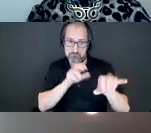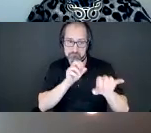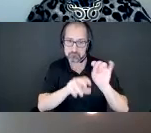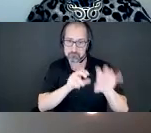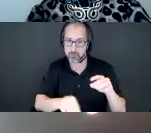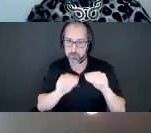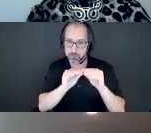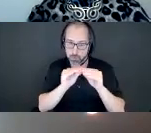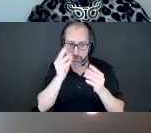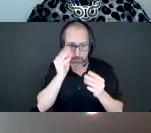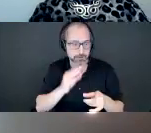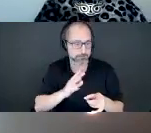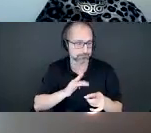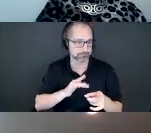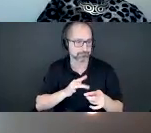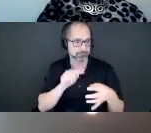we'll post